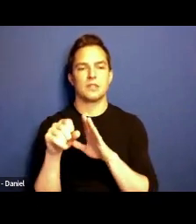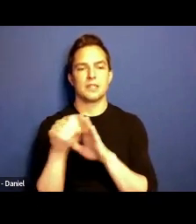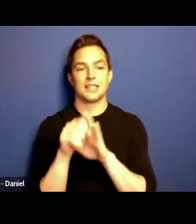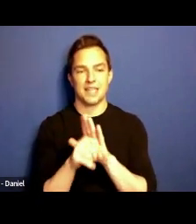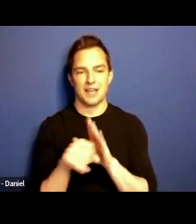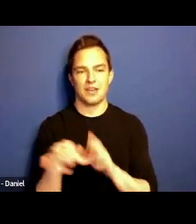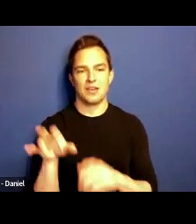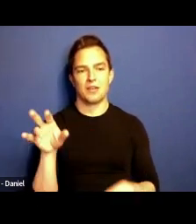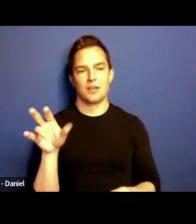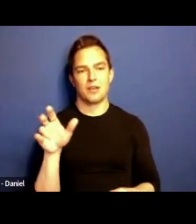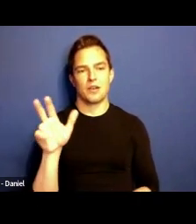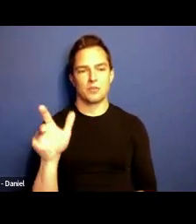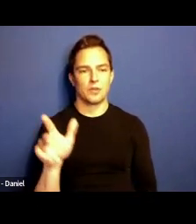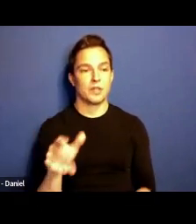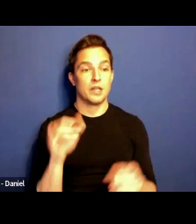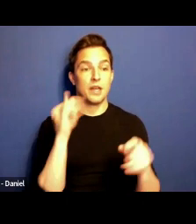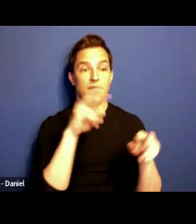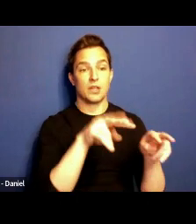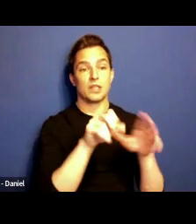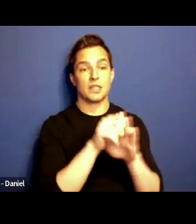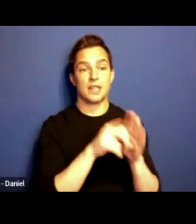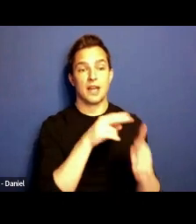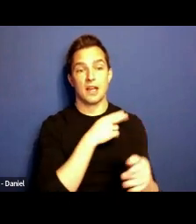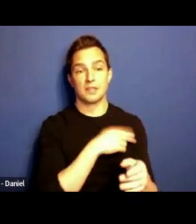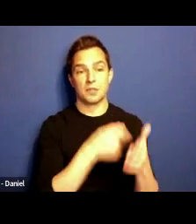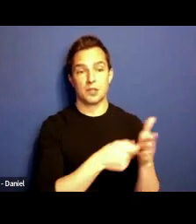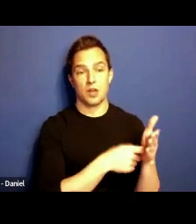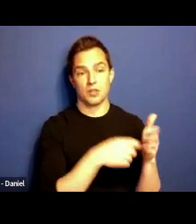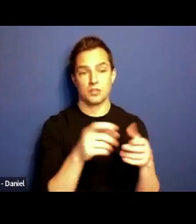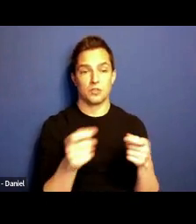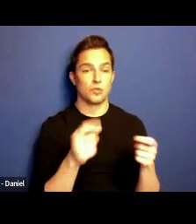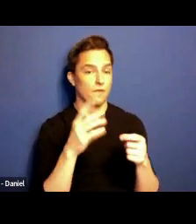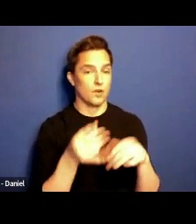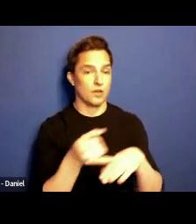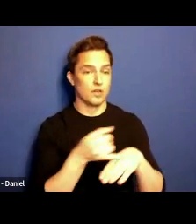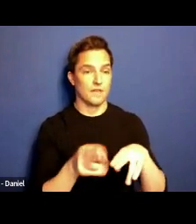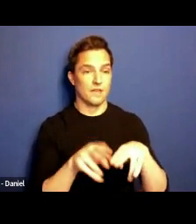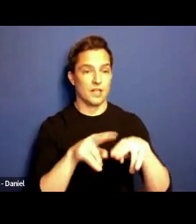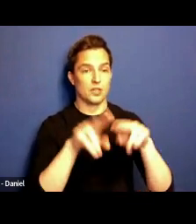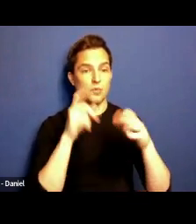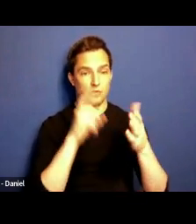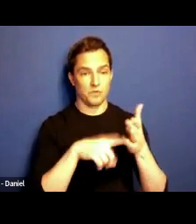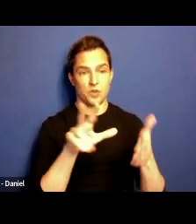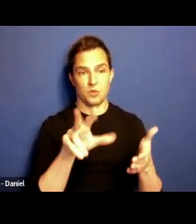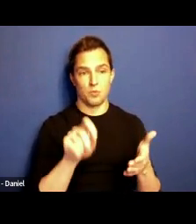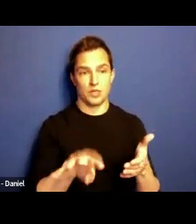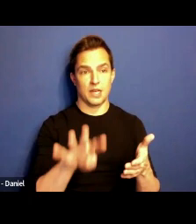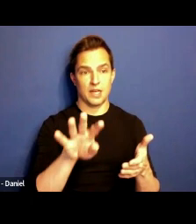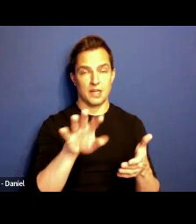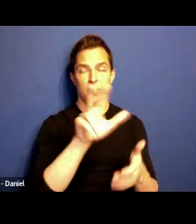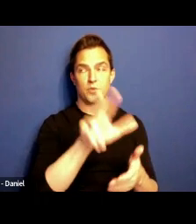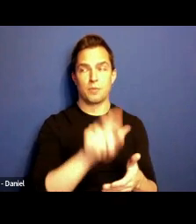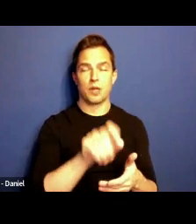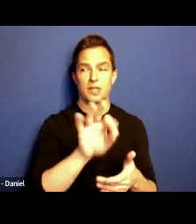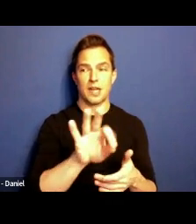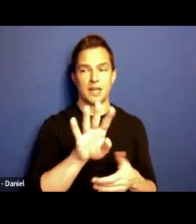Again, if we look at the state hospital expenditures controlling for inflation, though, we do see that while it's gone from $3.9 billion to